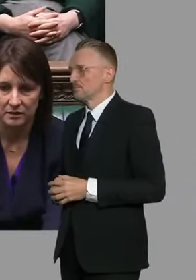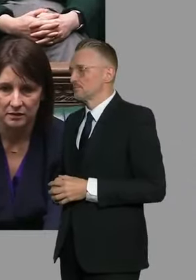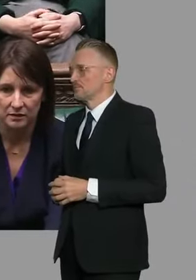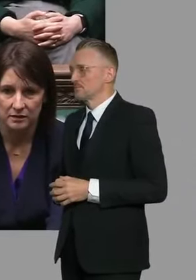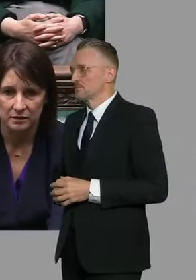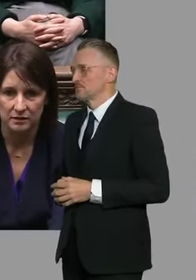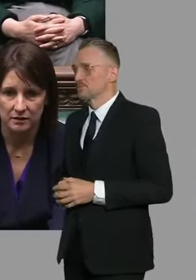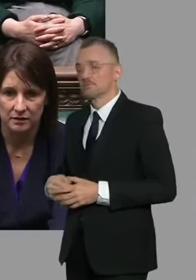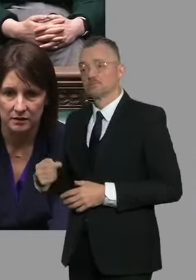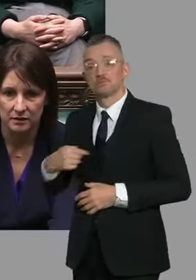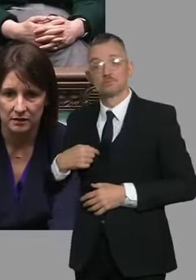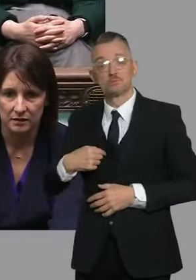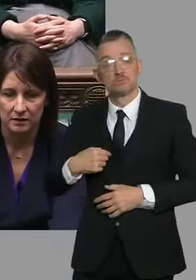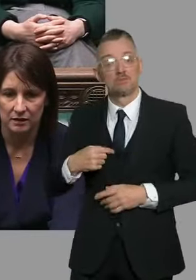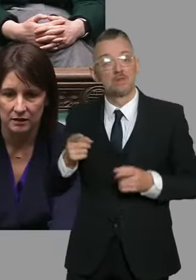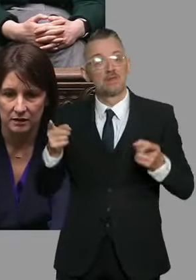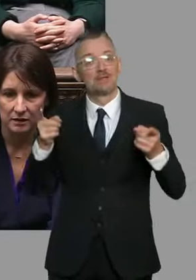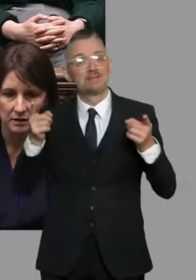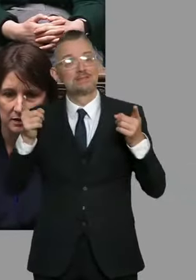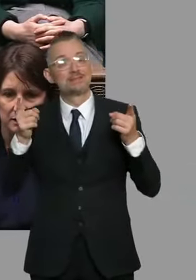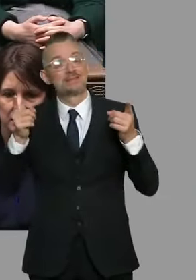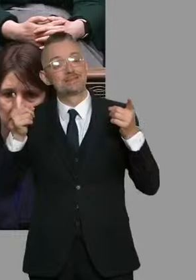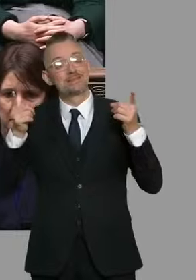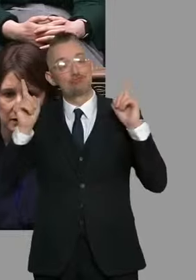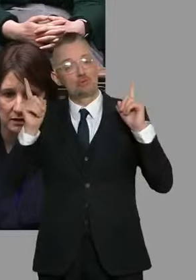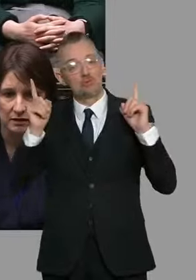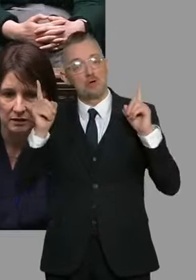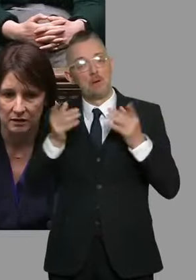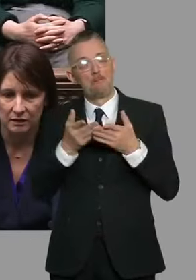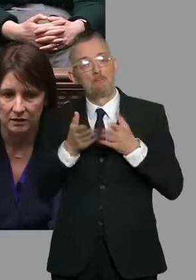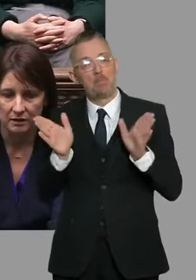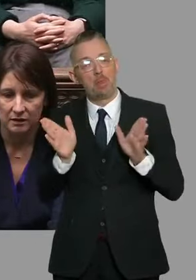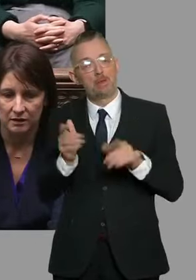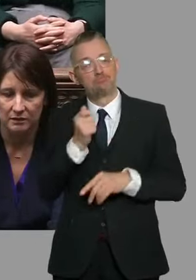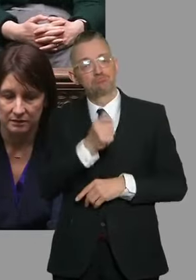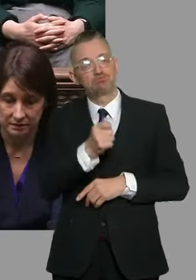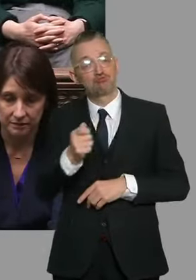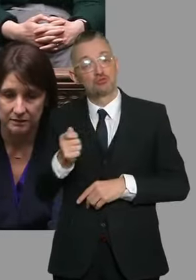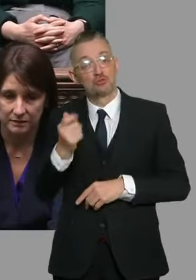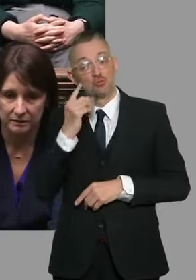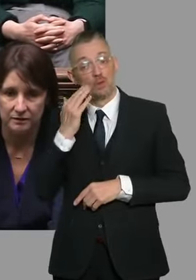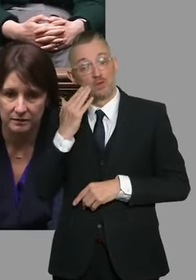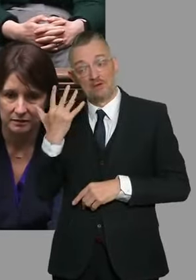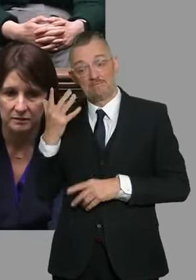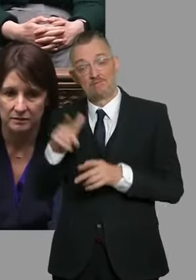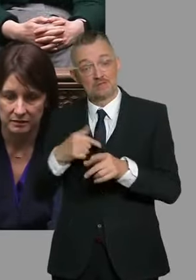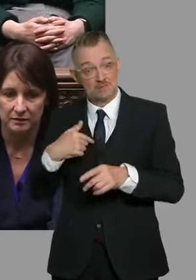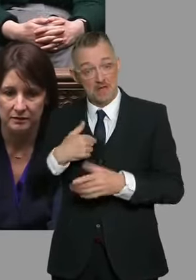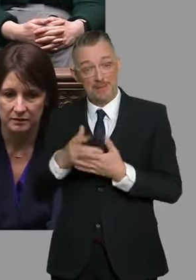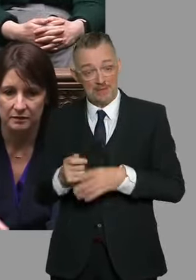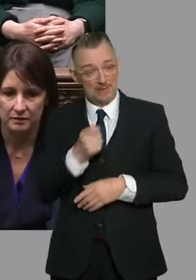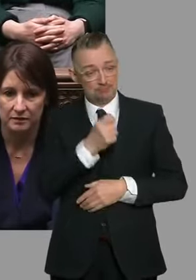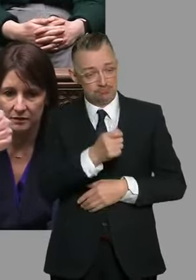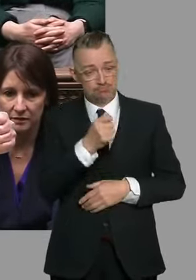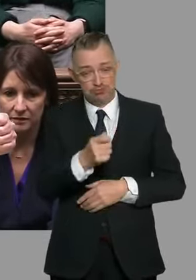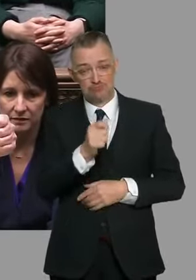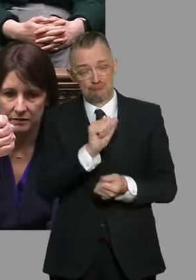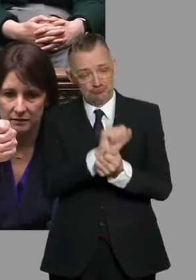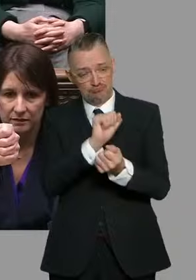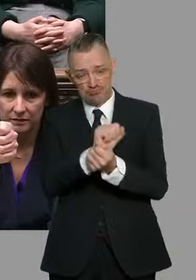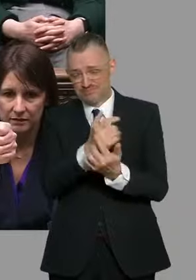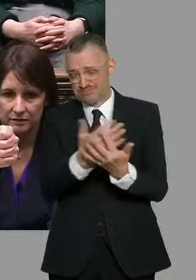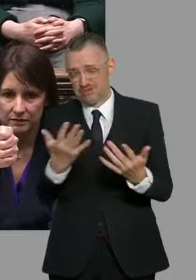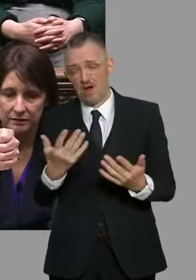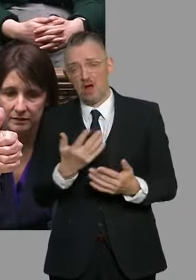years. Unlike anyone on their benches, I was prosecuting for 5 years hundreds of thousands of criminals. That